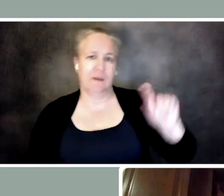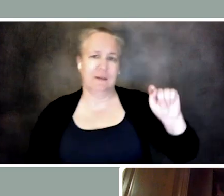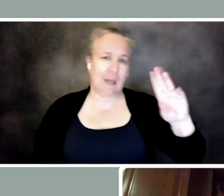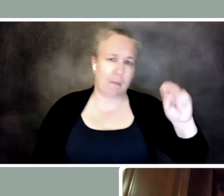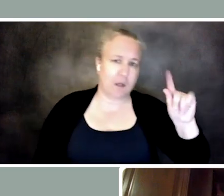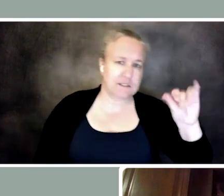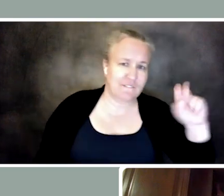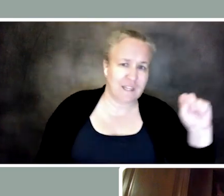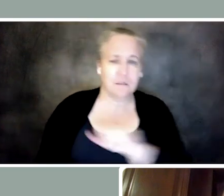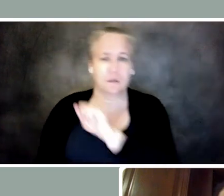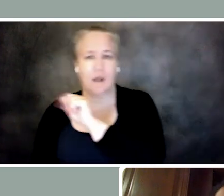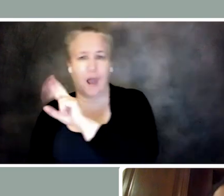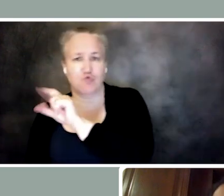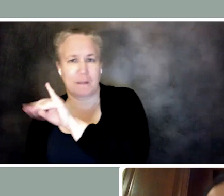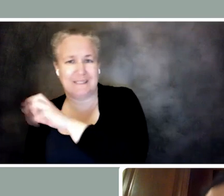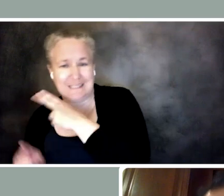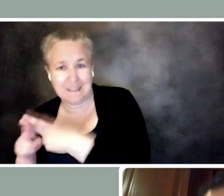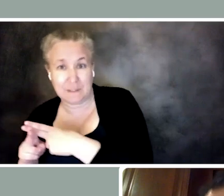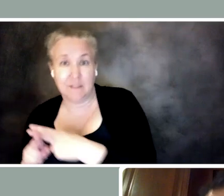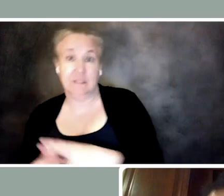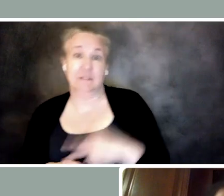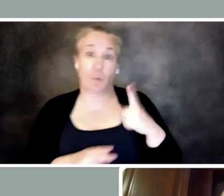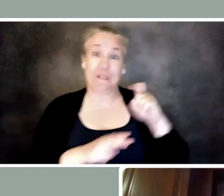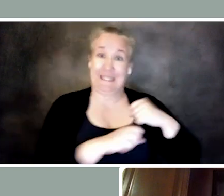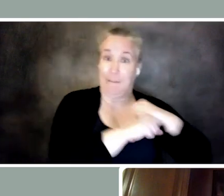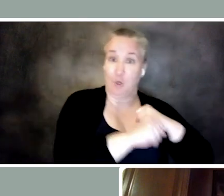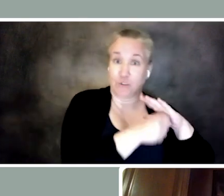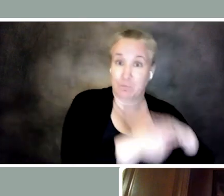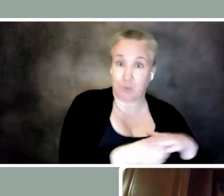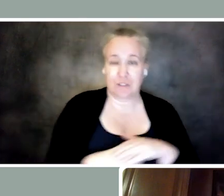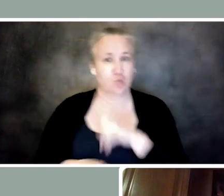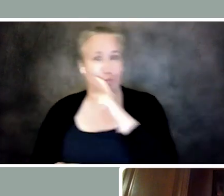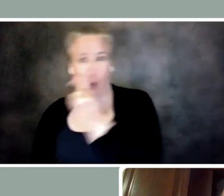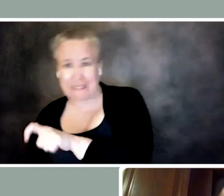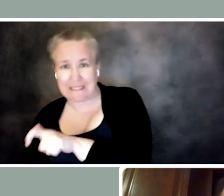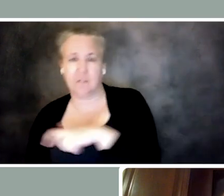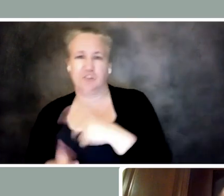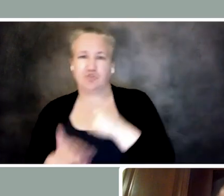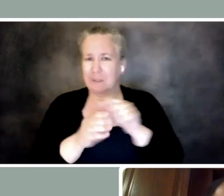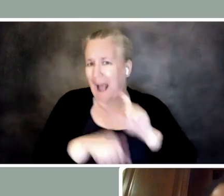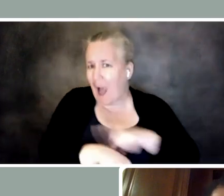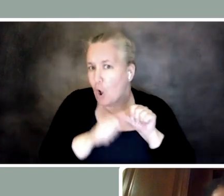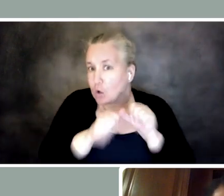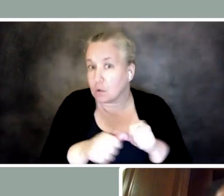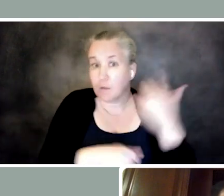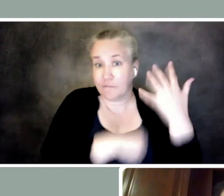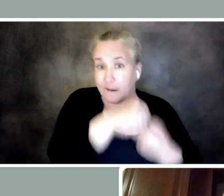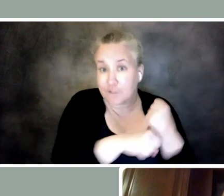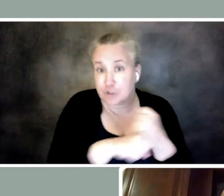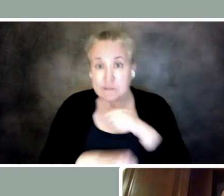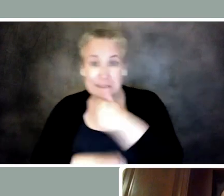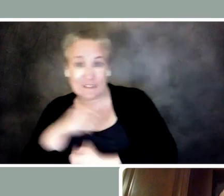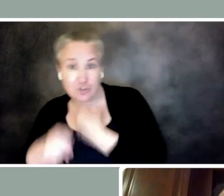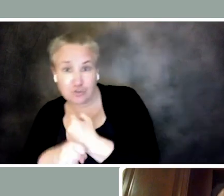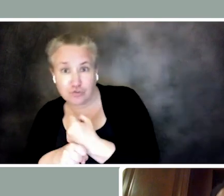Does someone need ovarian suppression? Does someone not need ovarian suppression? What is the treatment duration? Is it 5 years? Is it 10 years? How